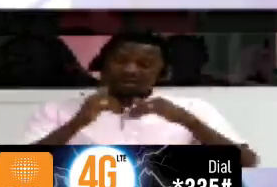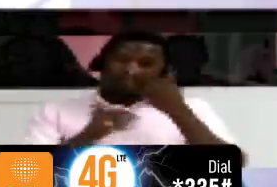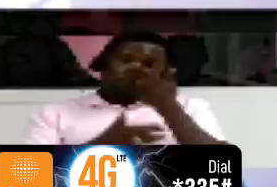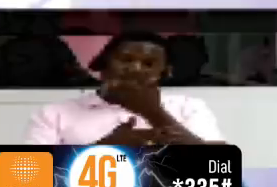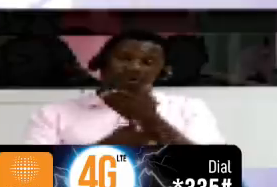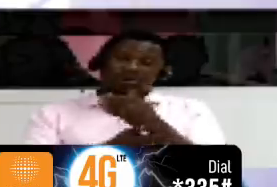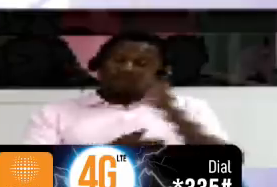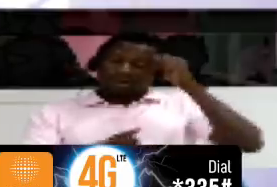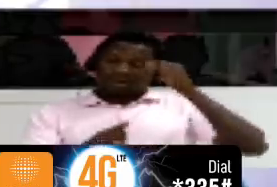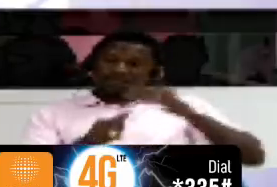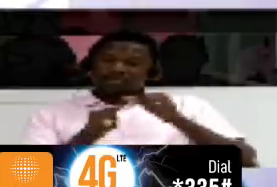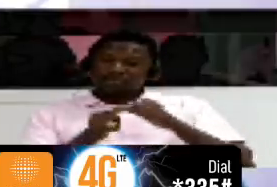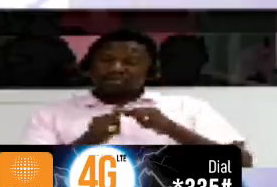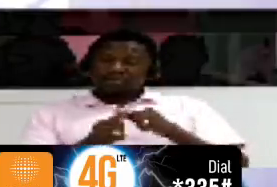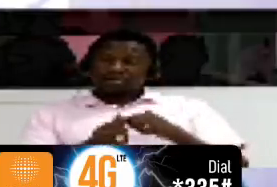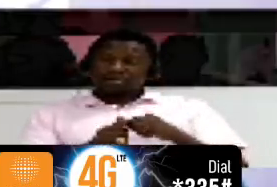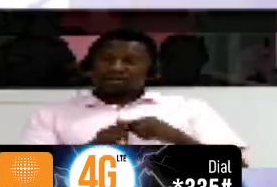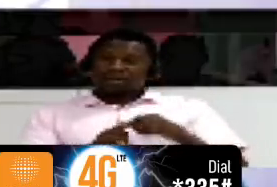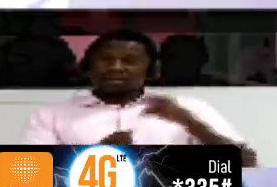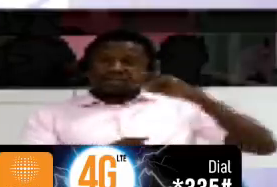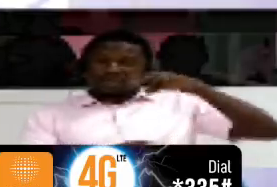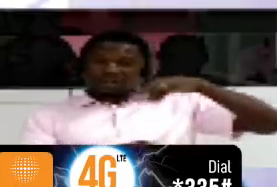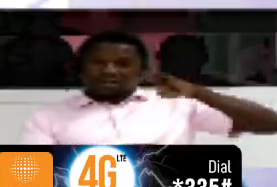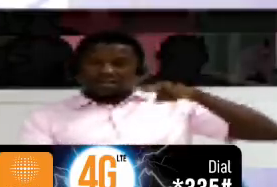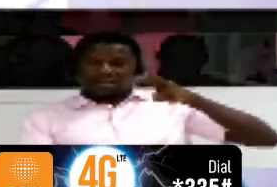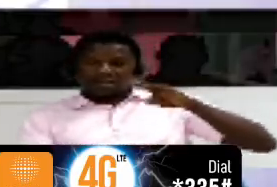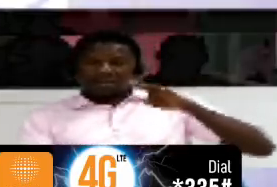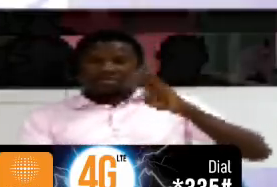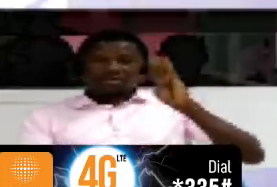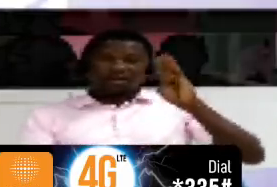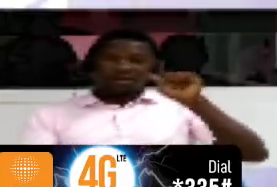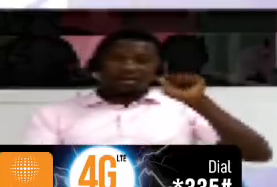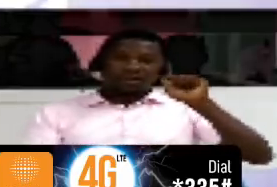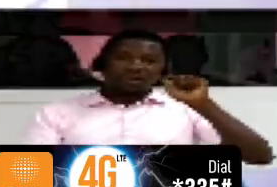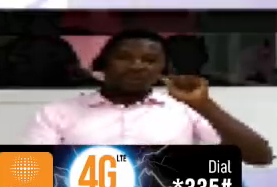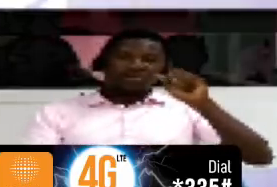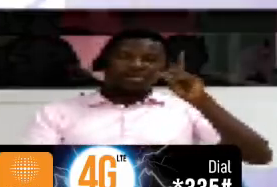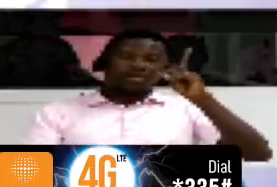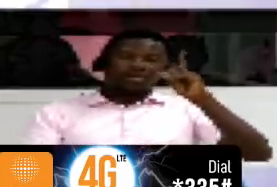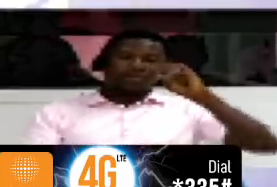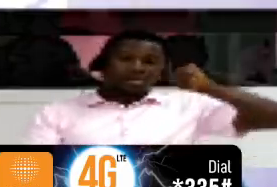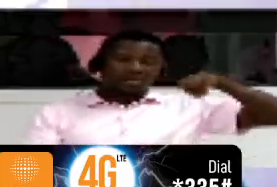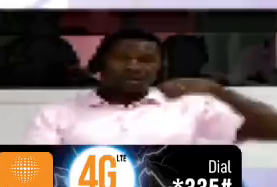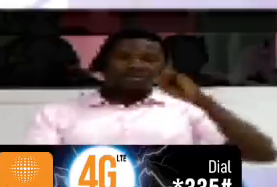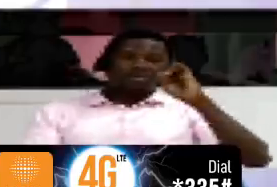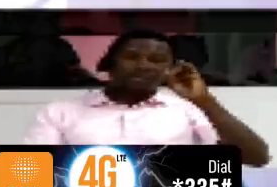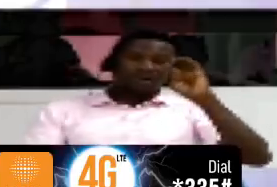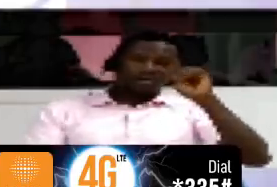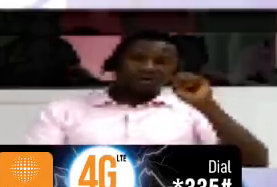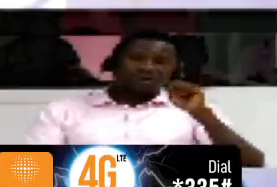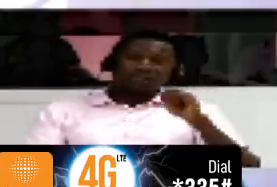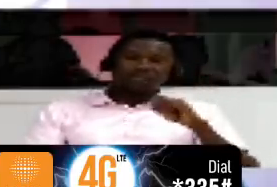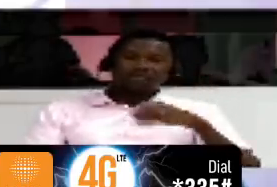And I could remember Tatin Baji, then the CMC commandant, was there.